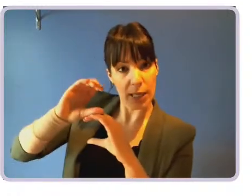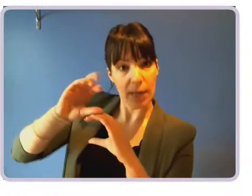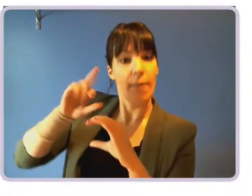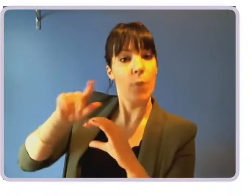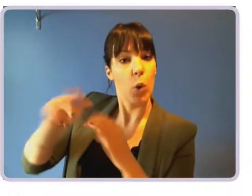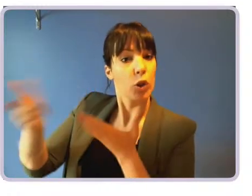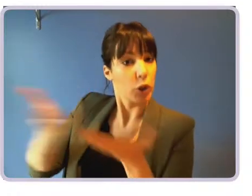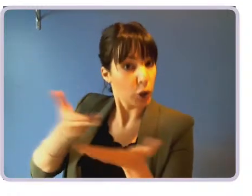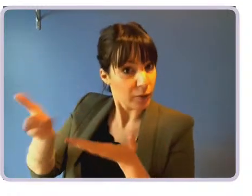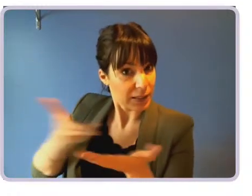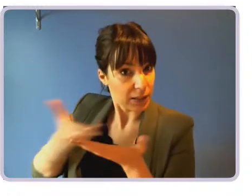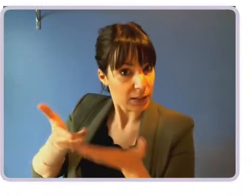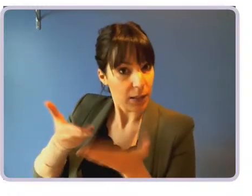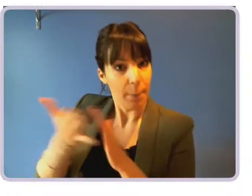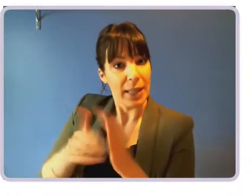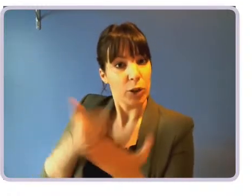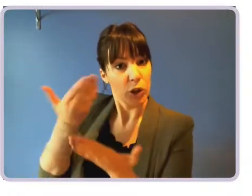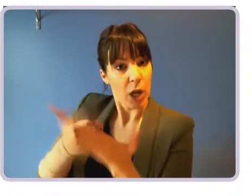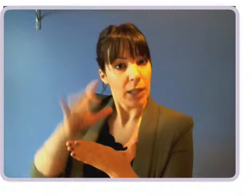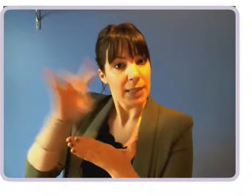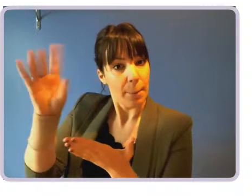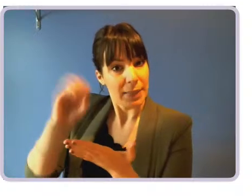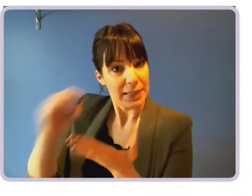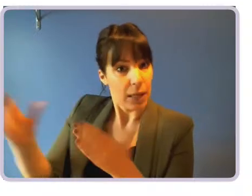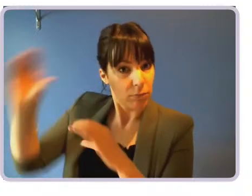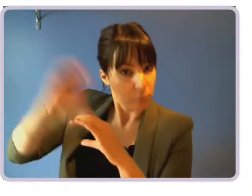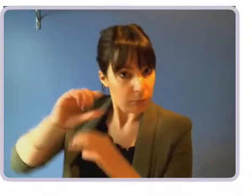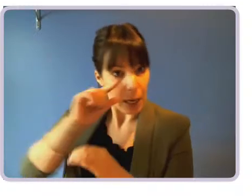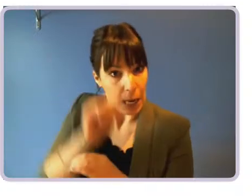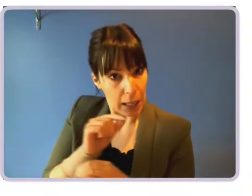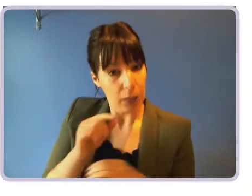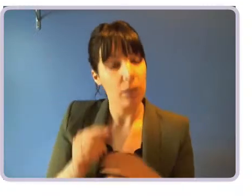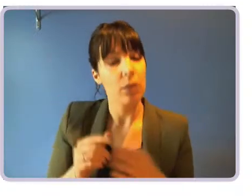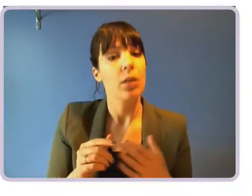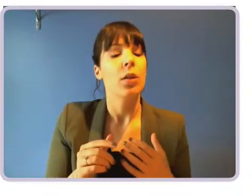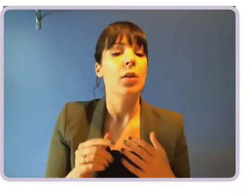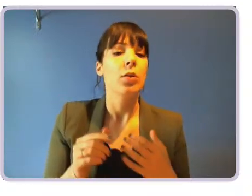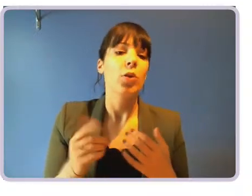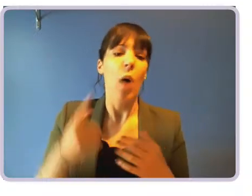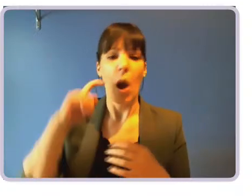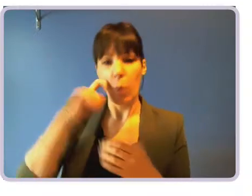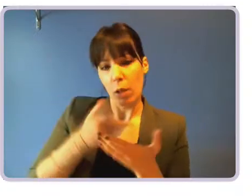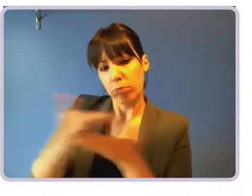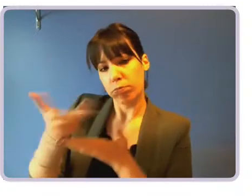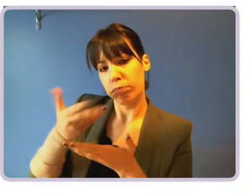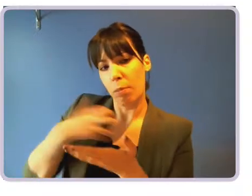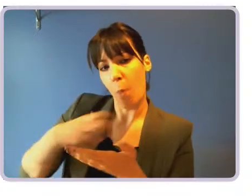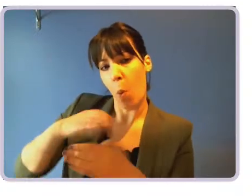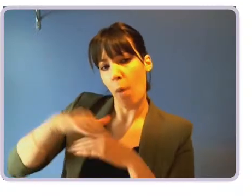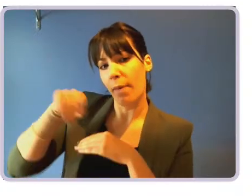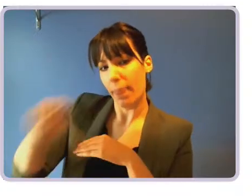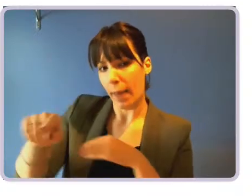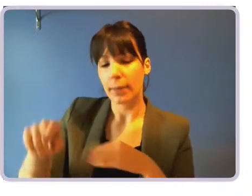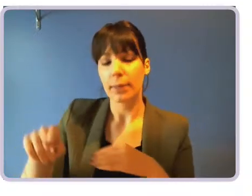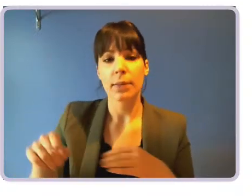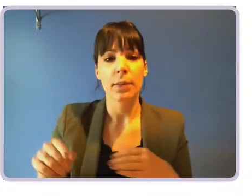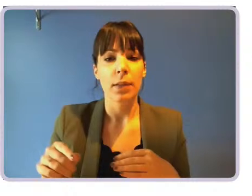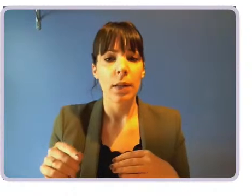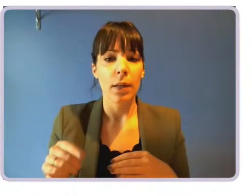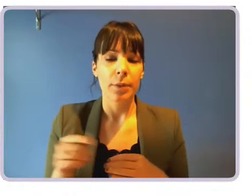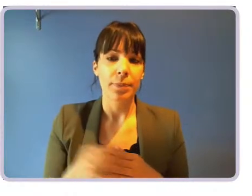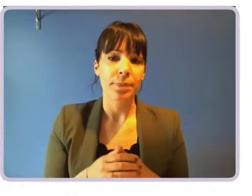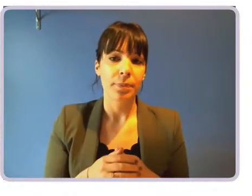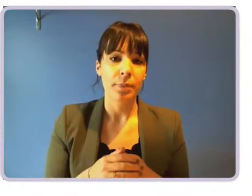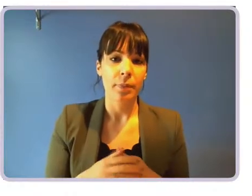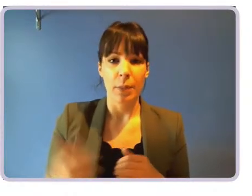I think, and I'll come back to in relation to what kinds of perverse incentives that might bring